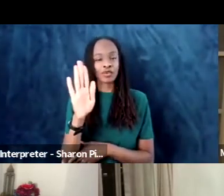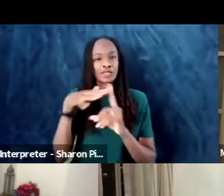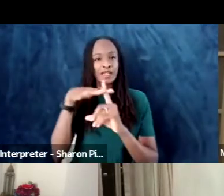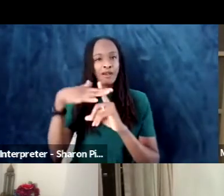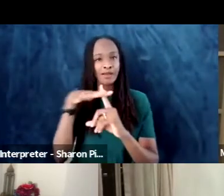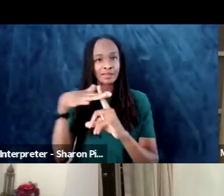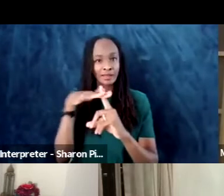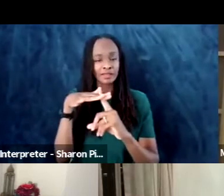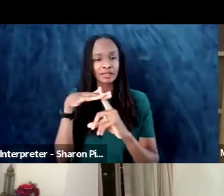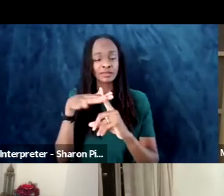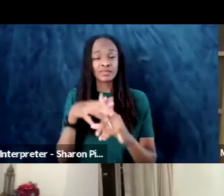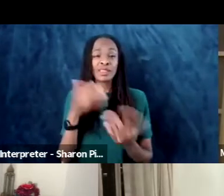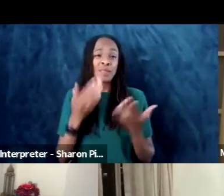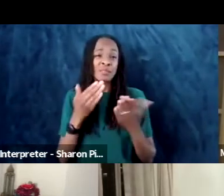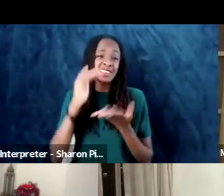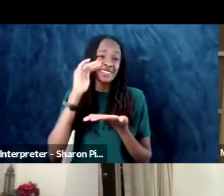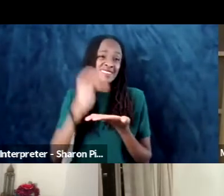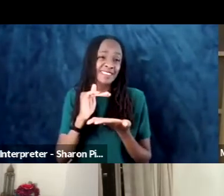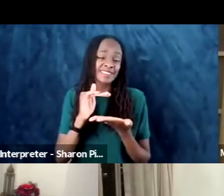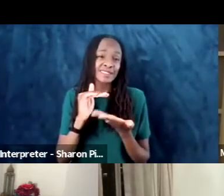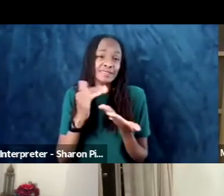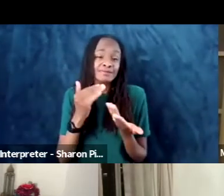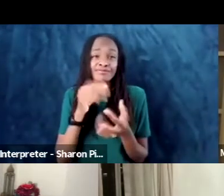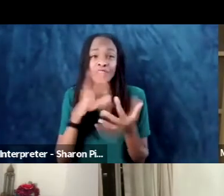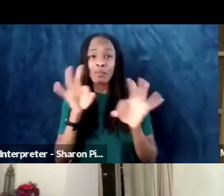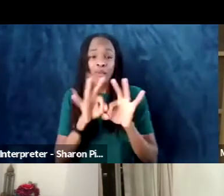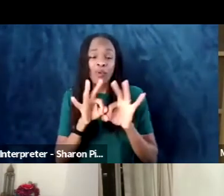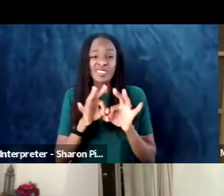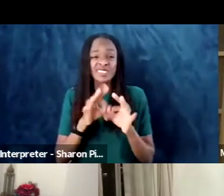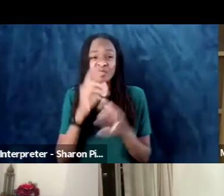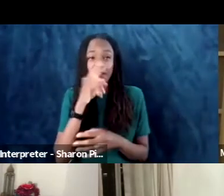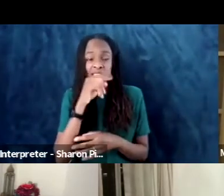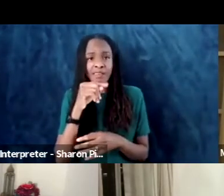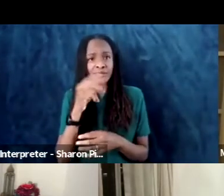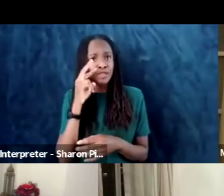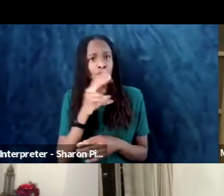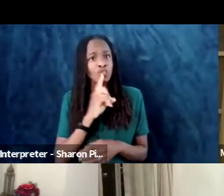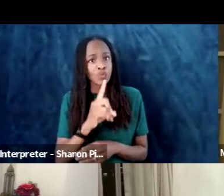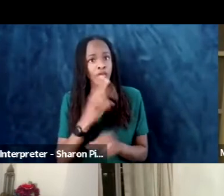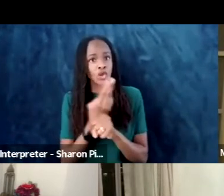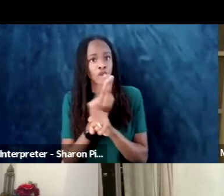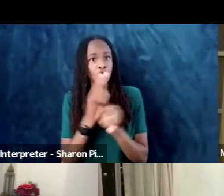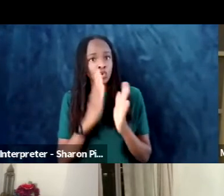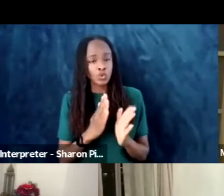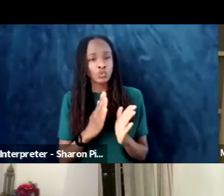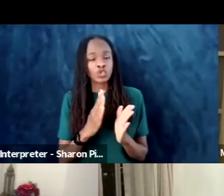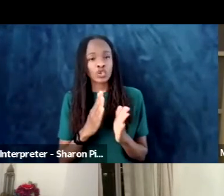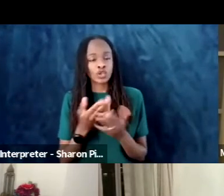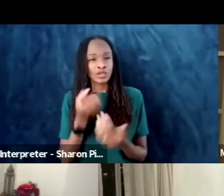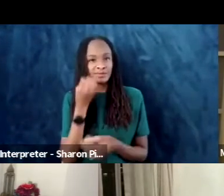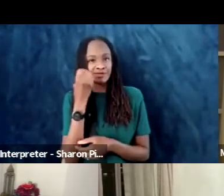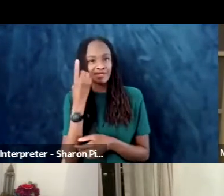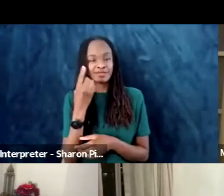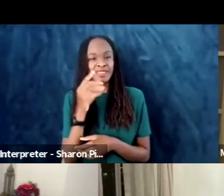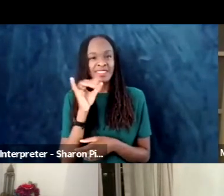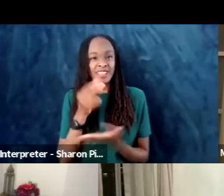It's probably less important for us to fictionalize. We need to look at real user insights. So authenticity and relatability are key.